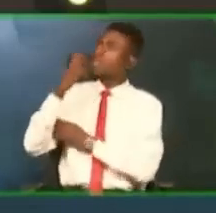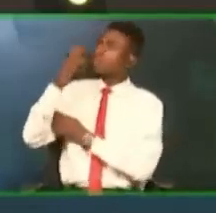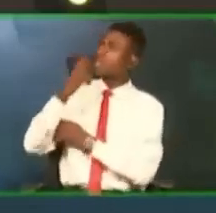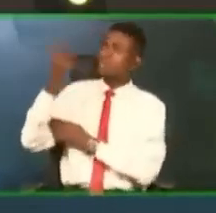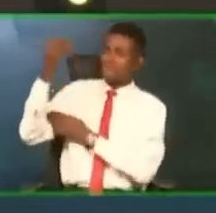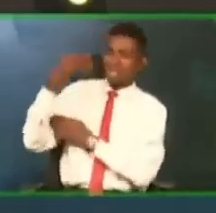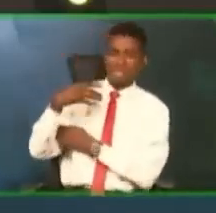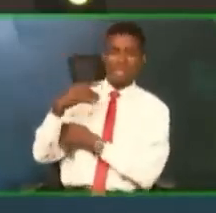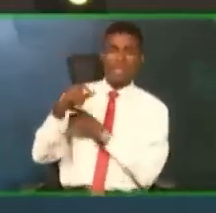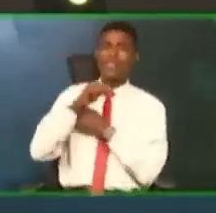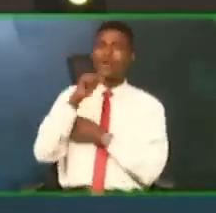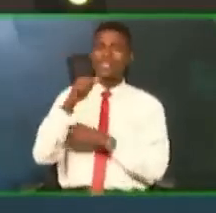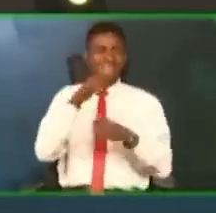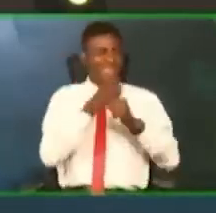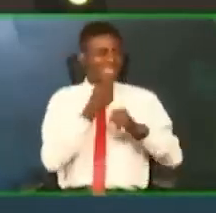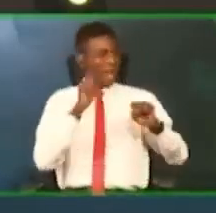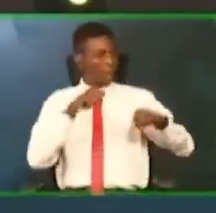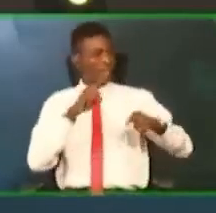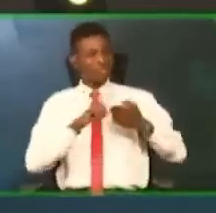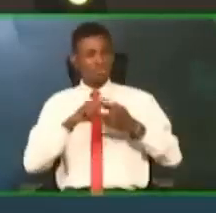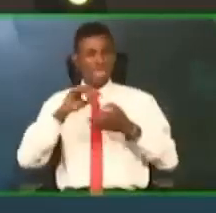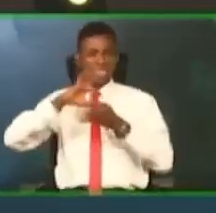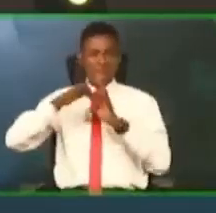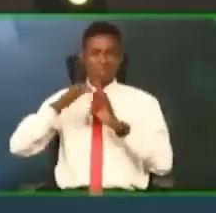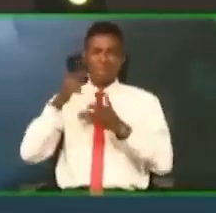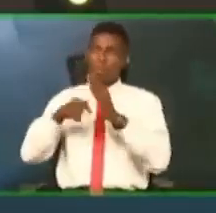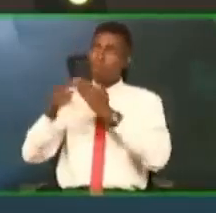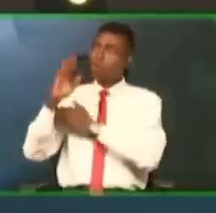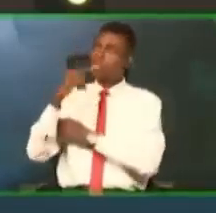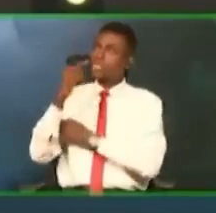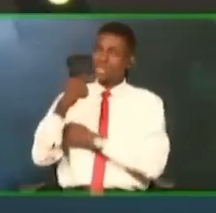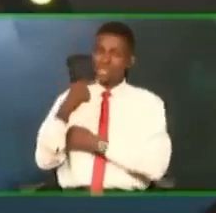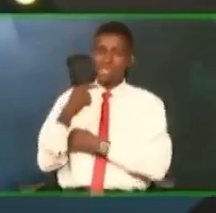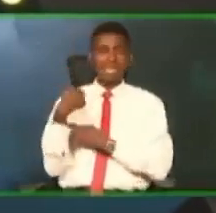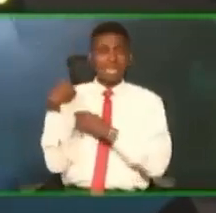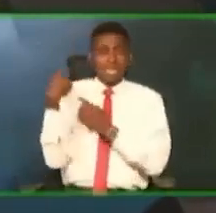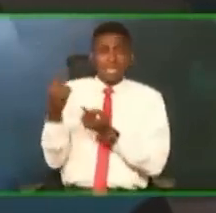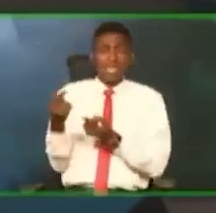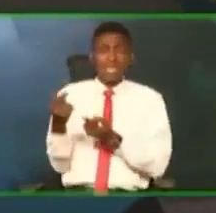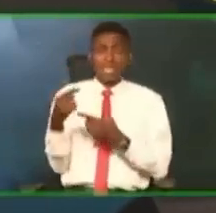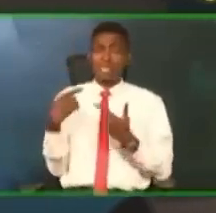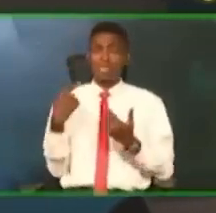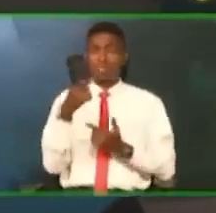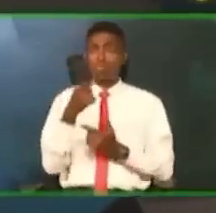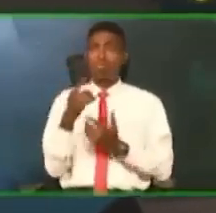And since your passion is to get God to speak, Satan will help you and also speak.